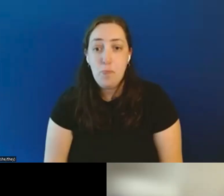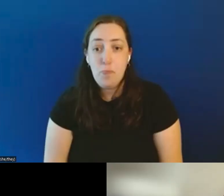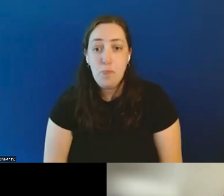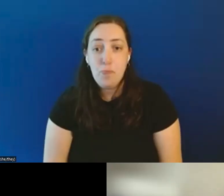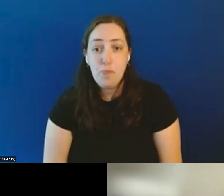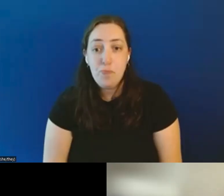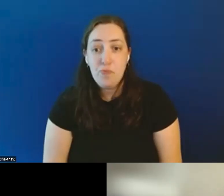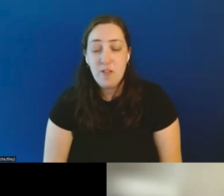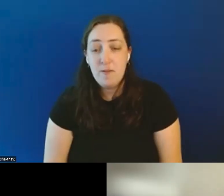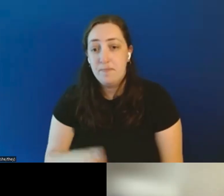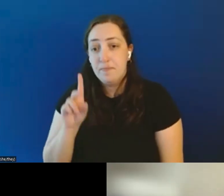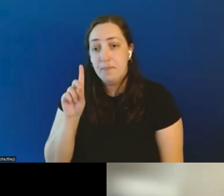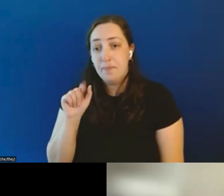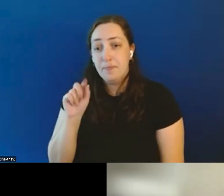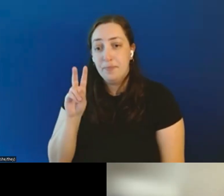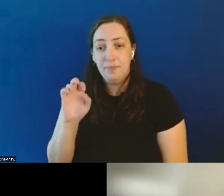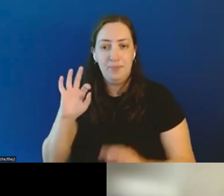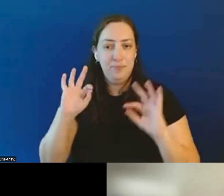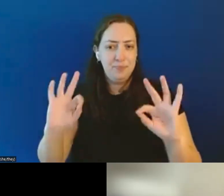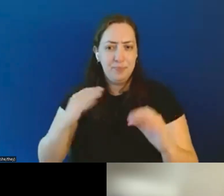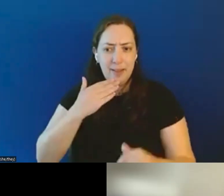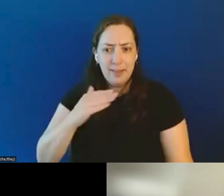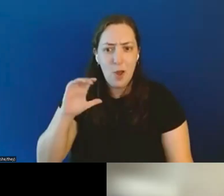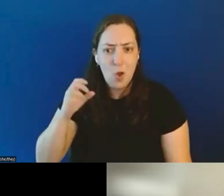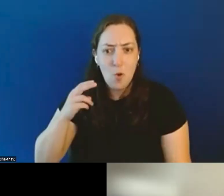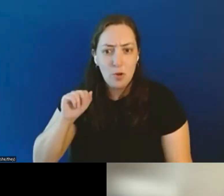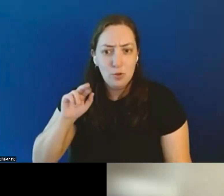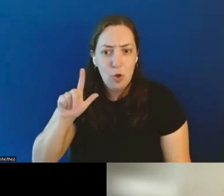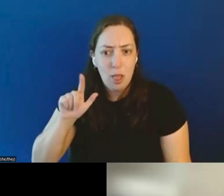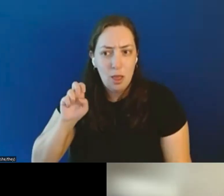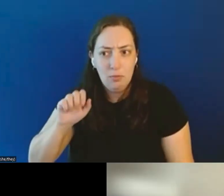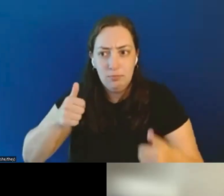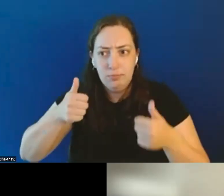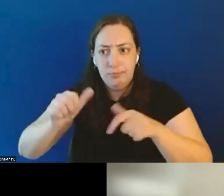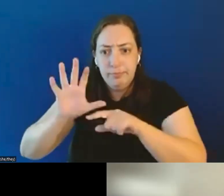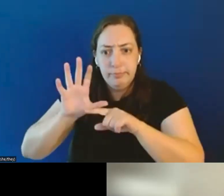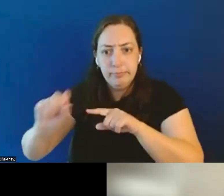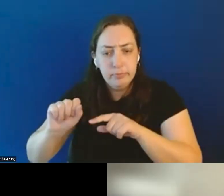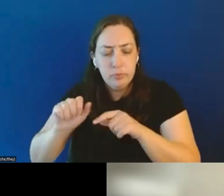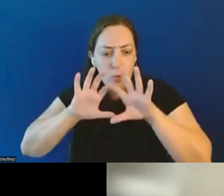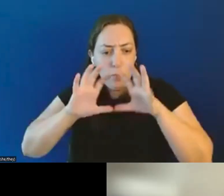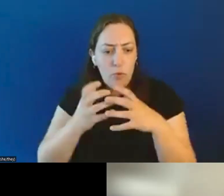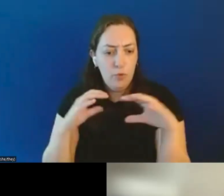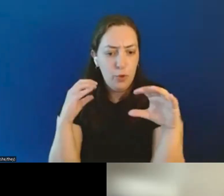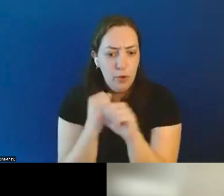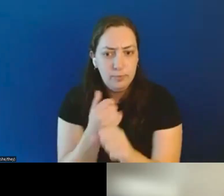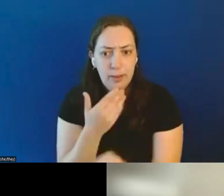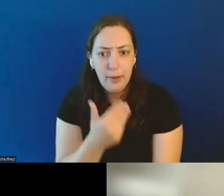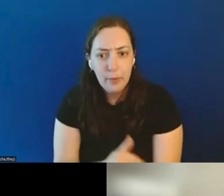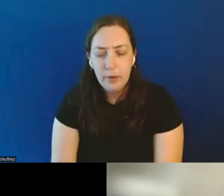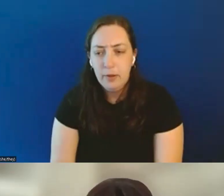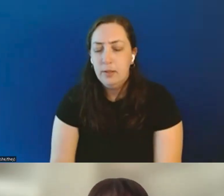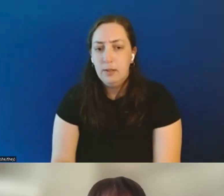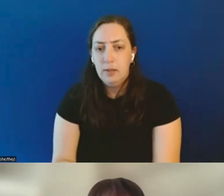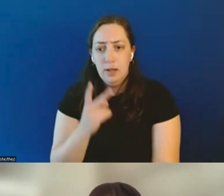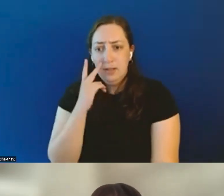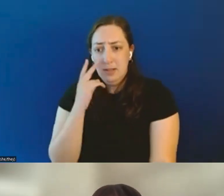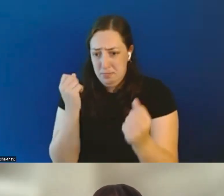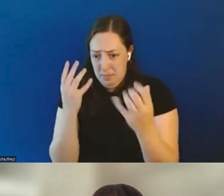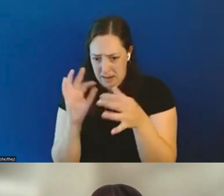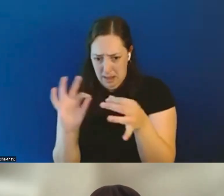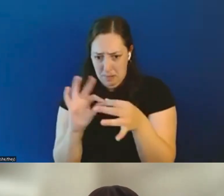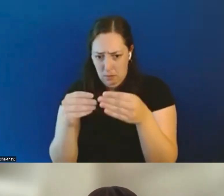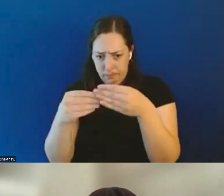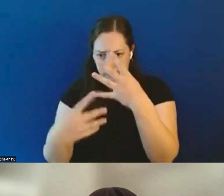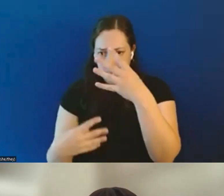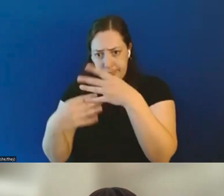Thank you so much, Charlene. That was a terrific overview, as usual. I see so many comments in the chat